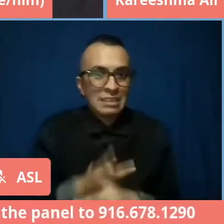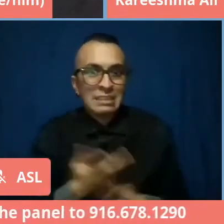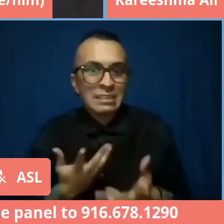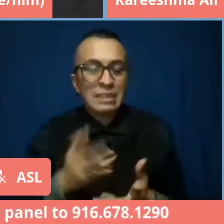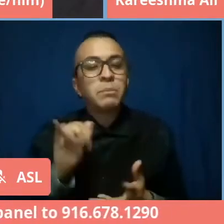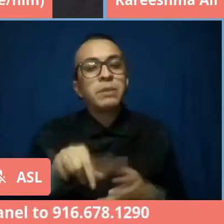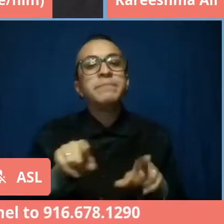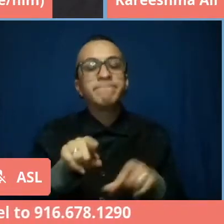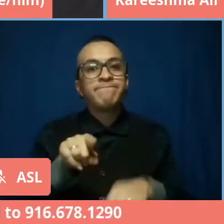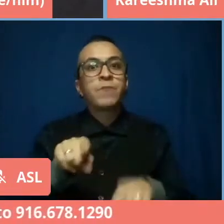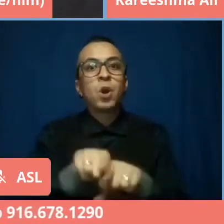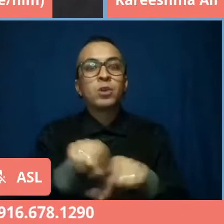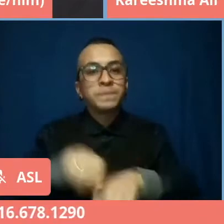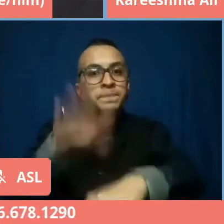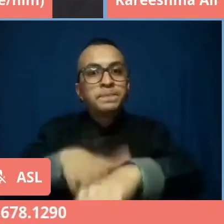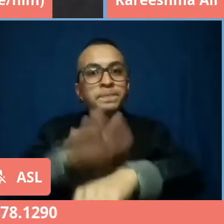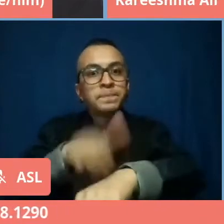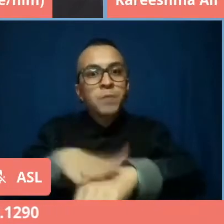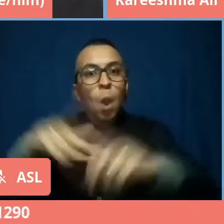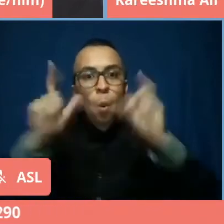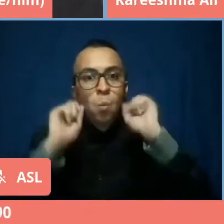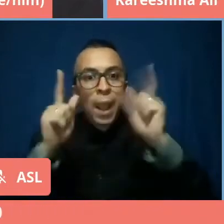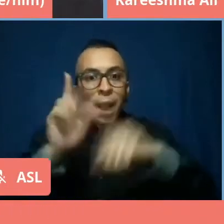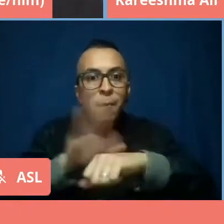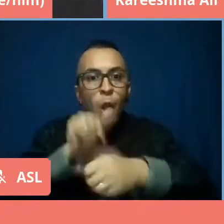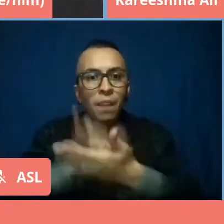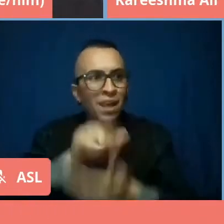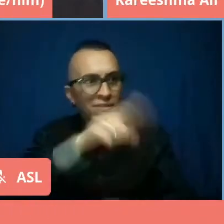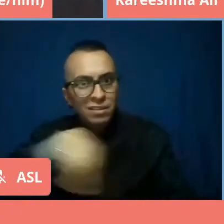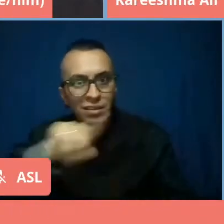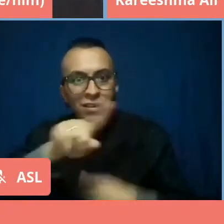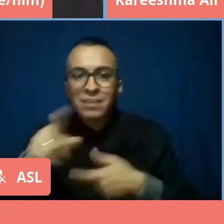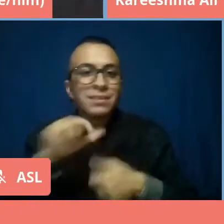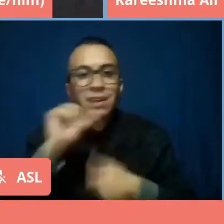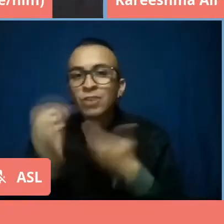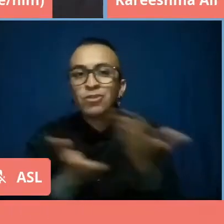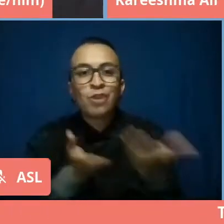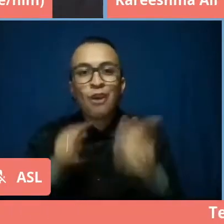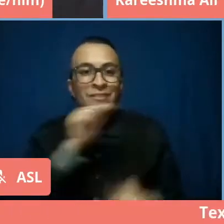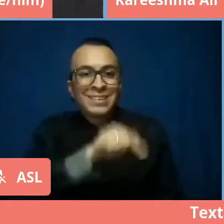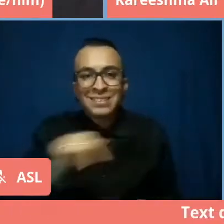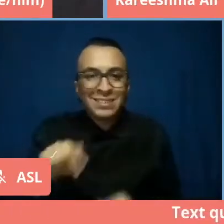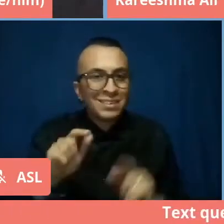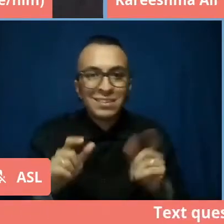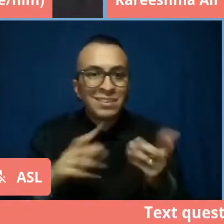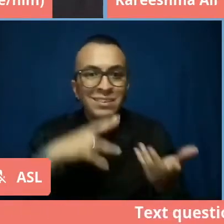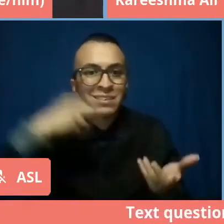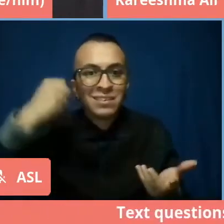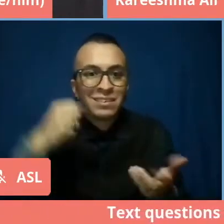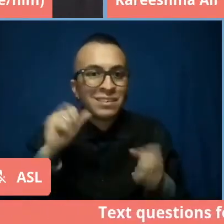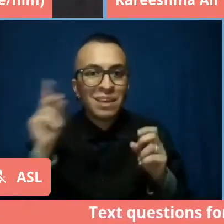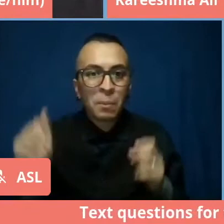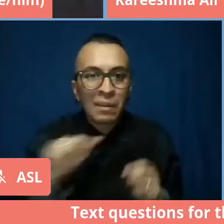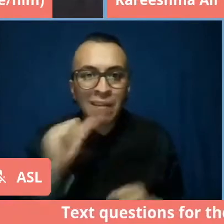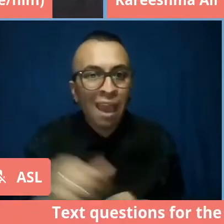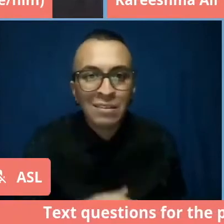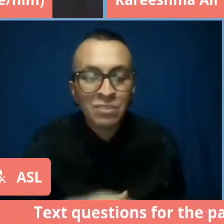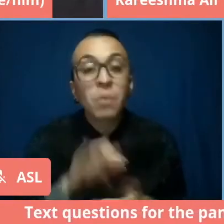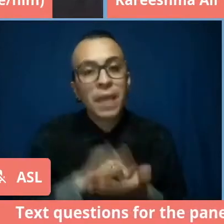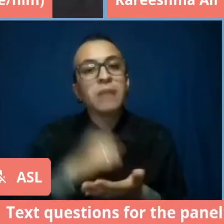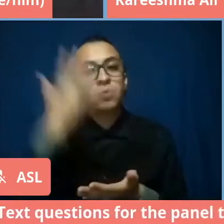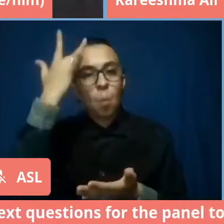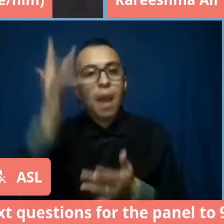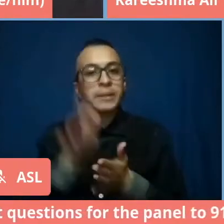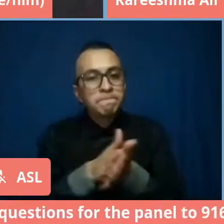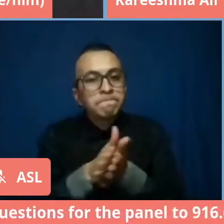wake-up call that the system has not been successful in serving these individuals. So that's what's driving this.